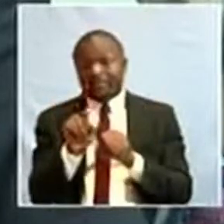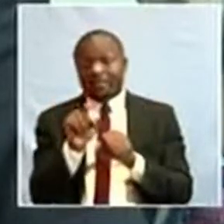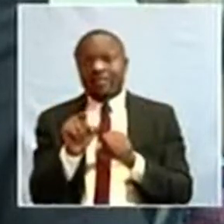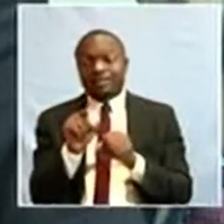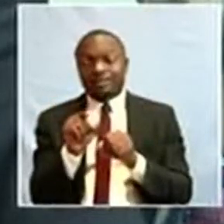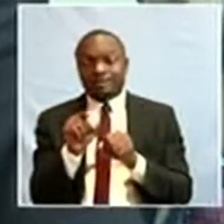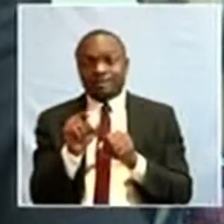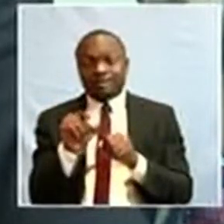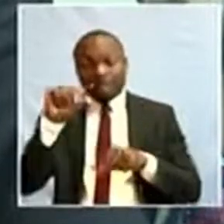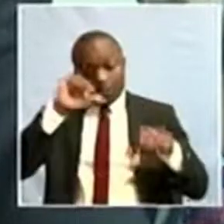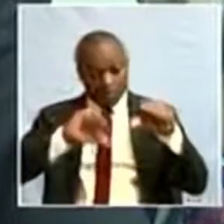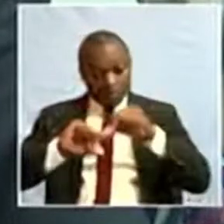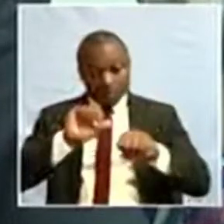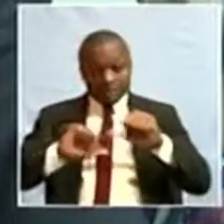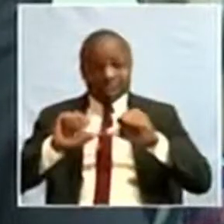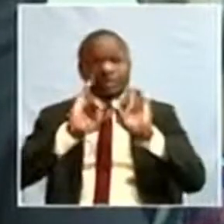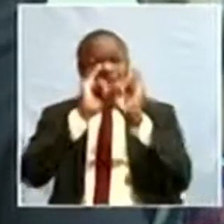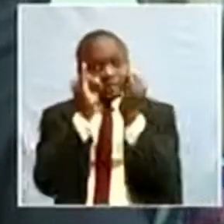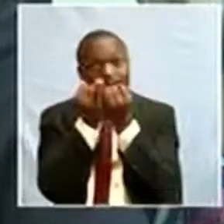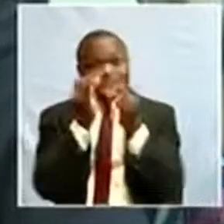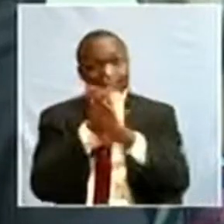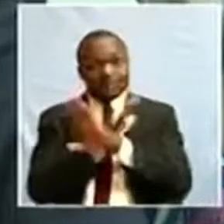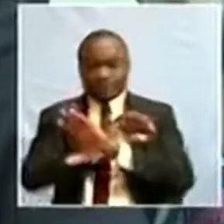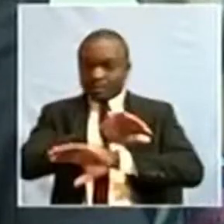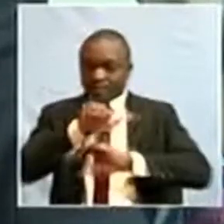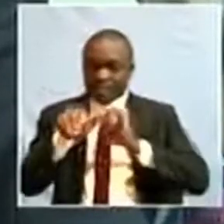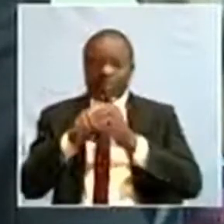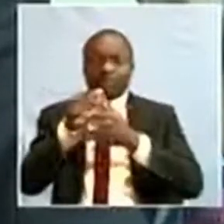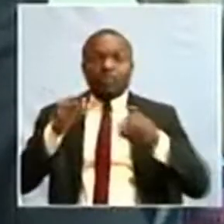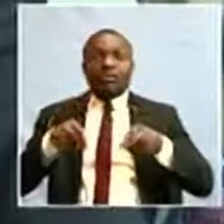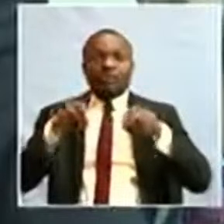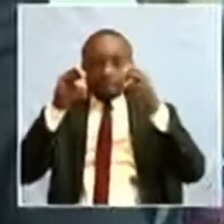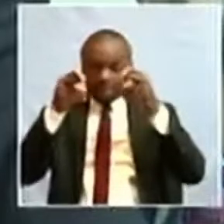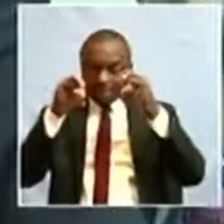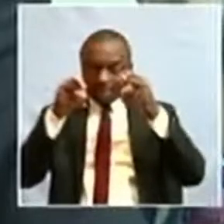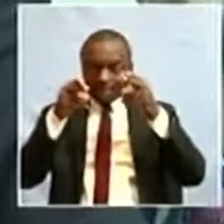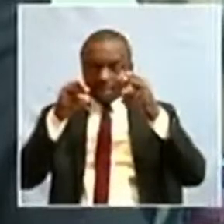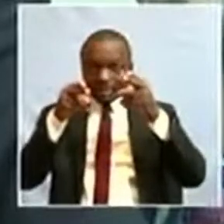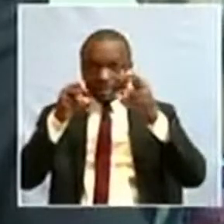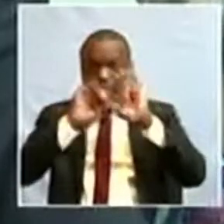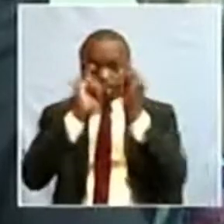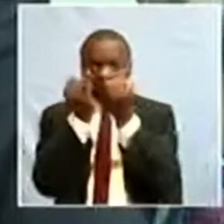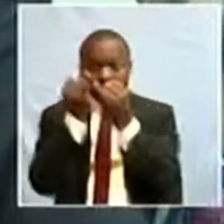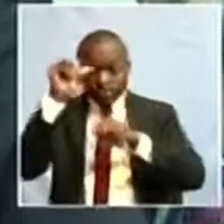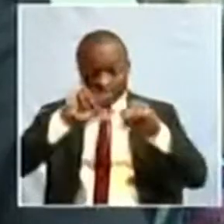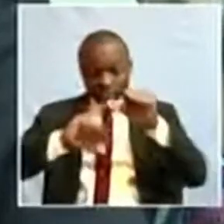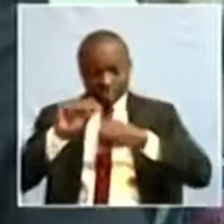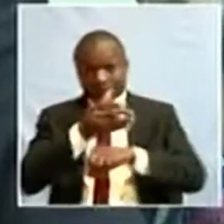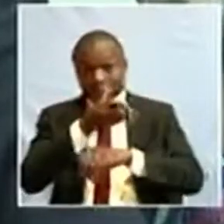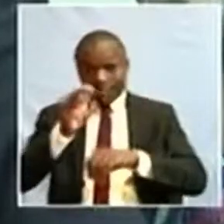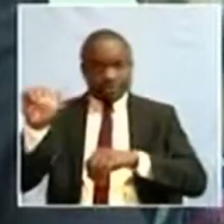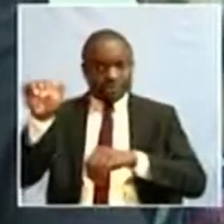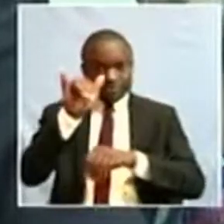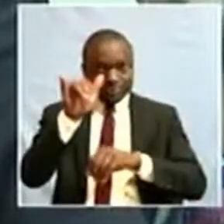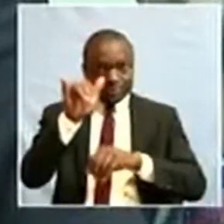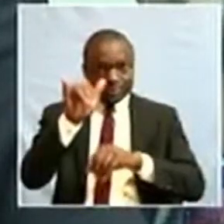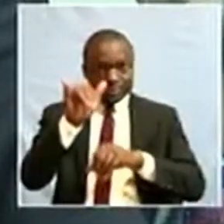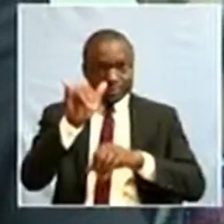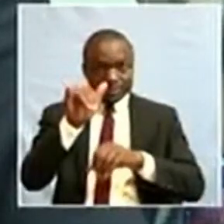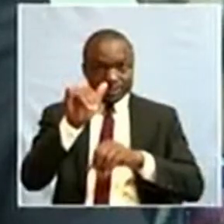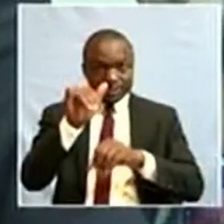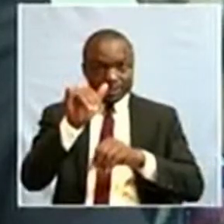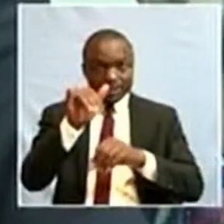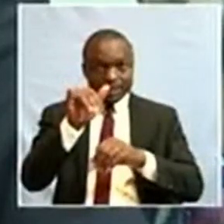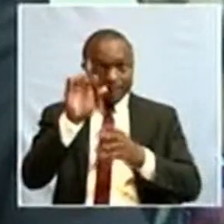institution within the country. So for all supreme audit institutions globally, there are standards that have been prescribed for